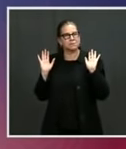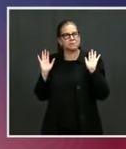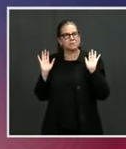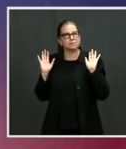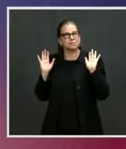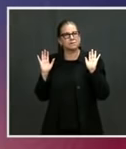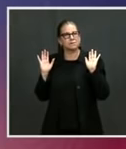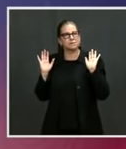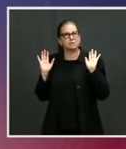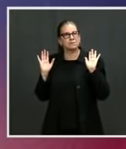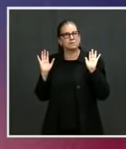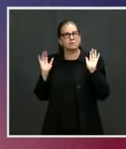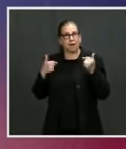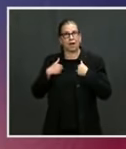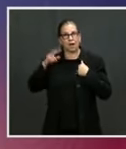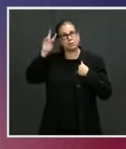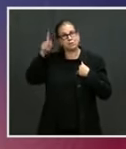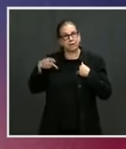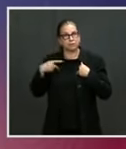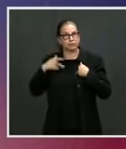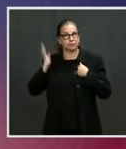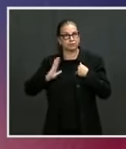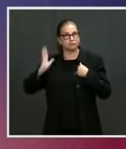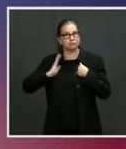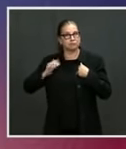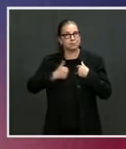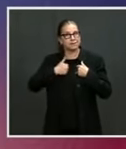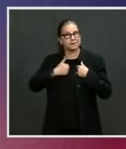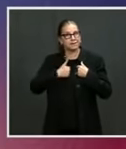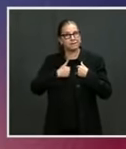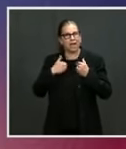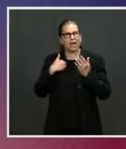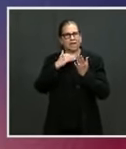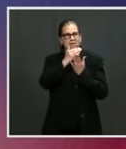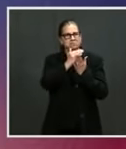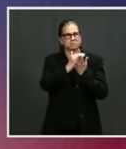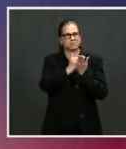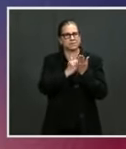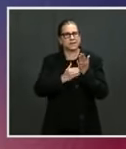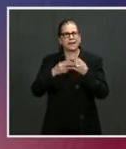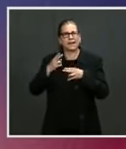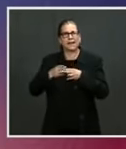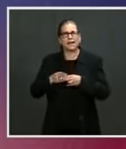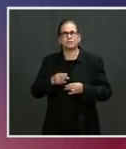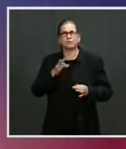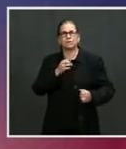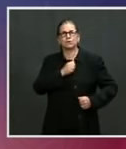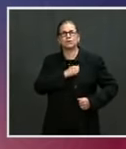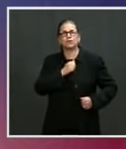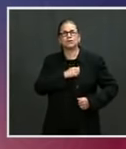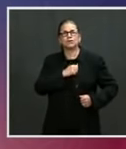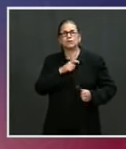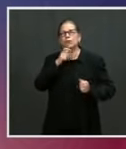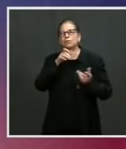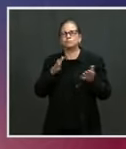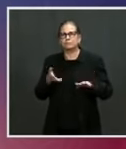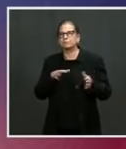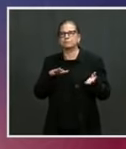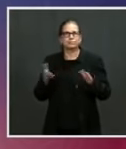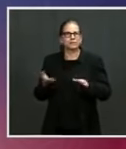a number of troops killed during the wars in Afghanistan and